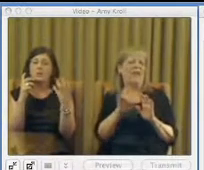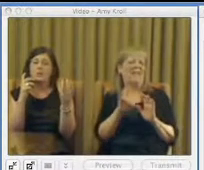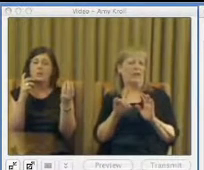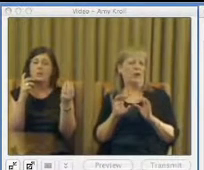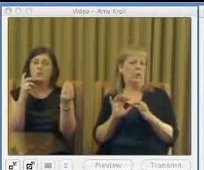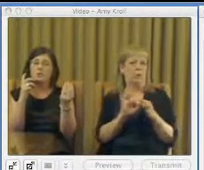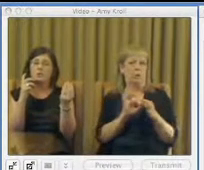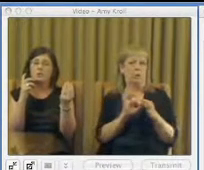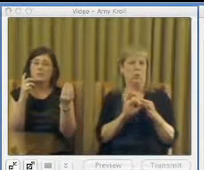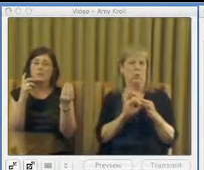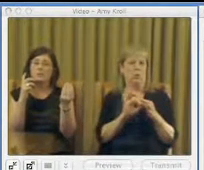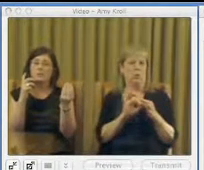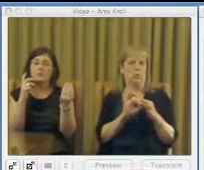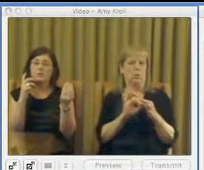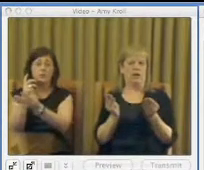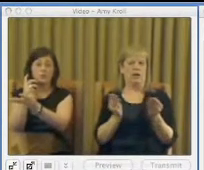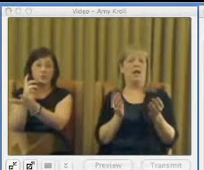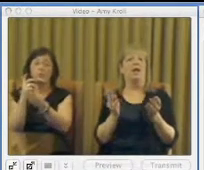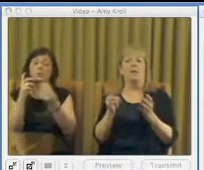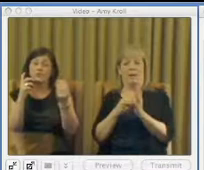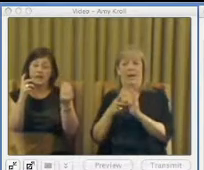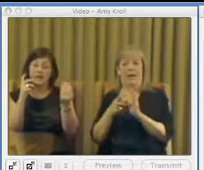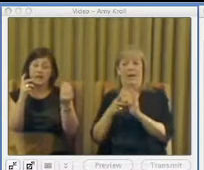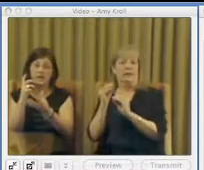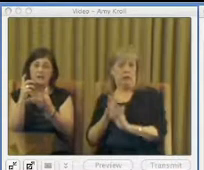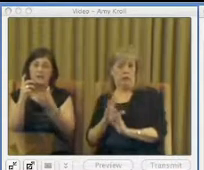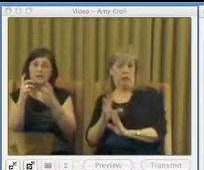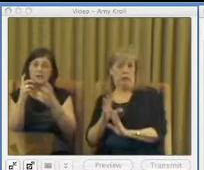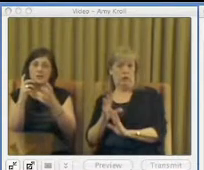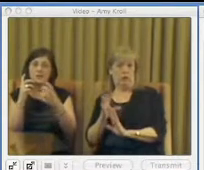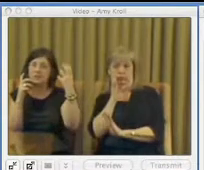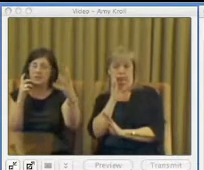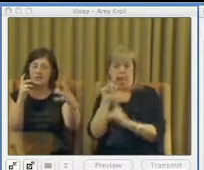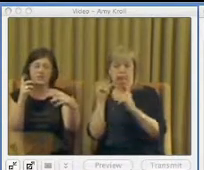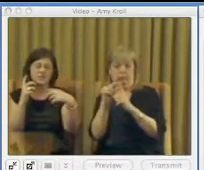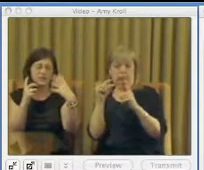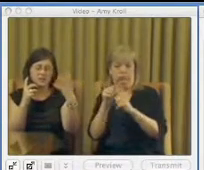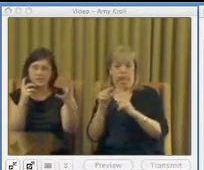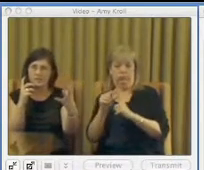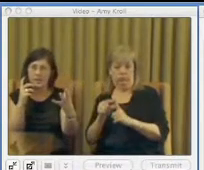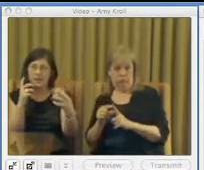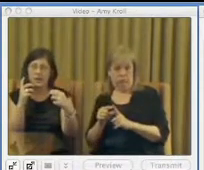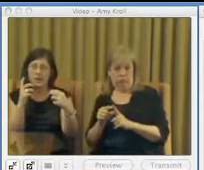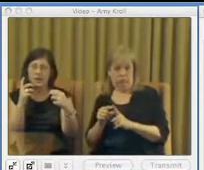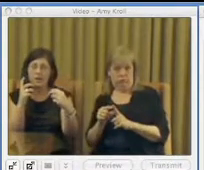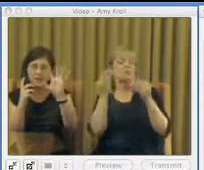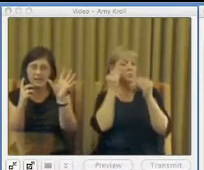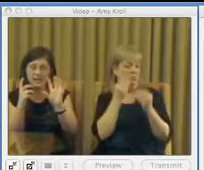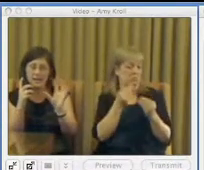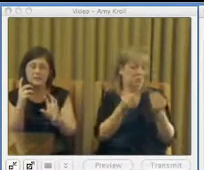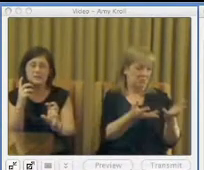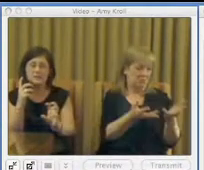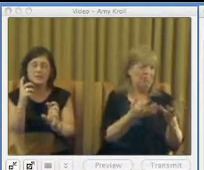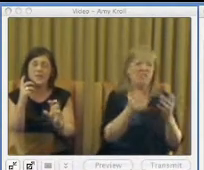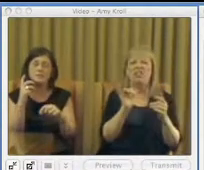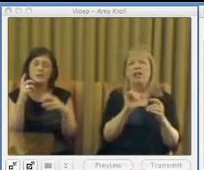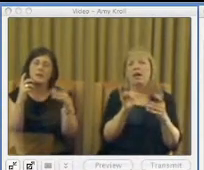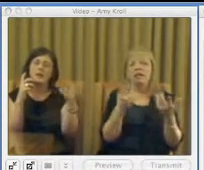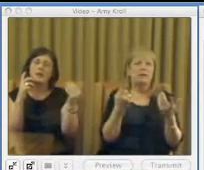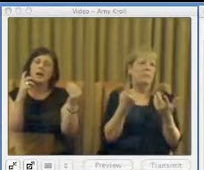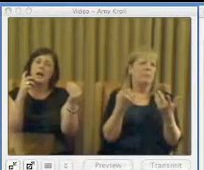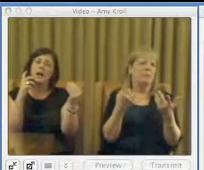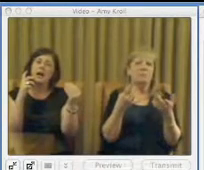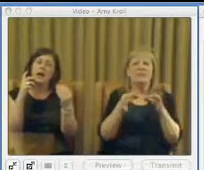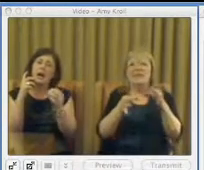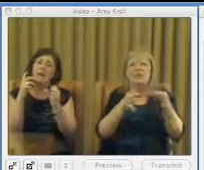where an interpreter will relay the talk, so we'll relay the text, so the teacher is giving a definition of something, I can't remember the